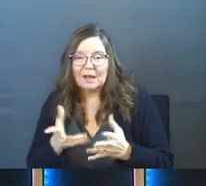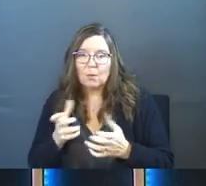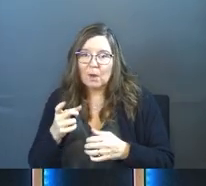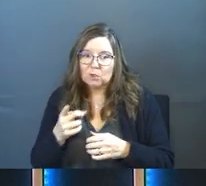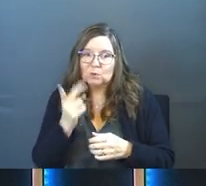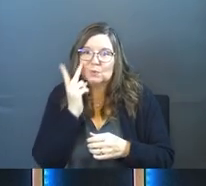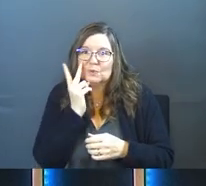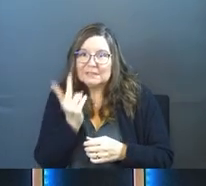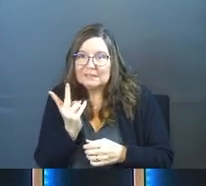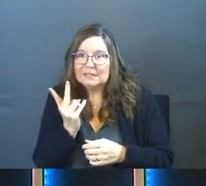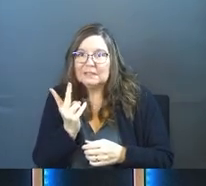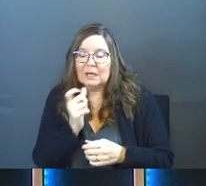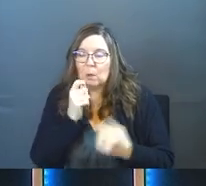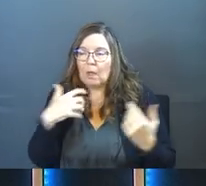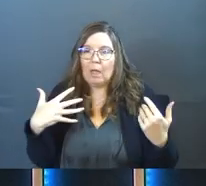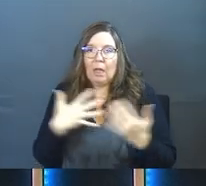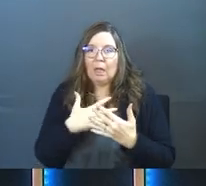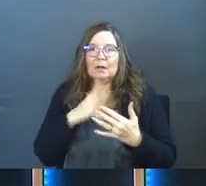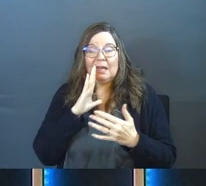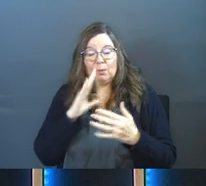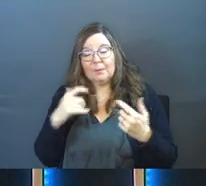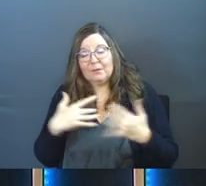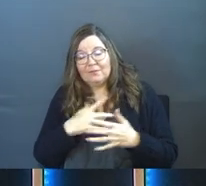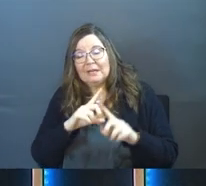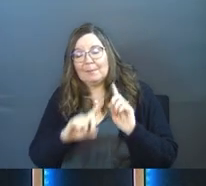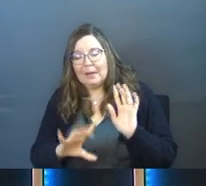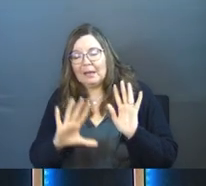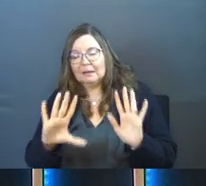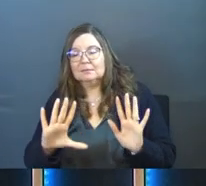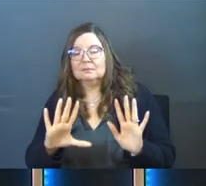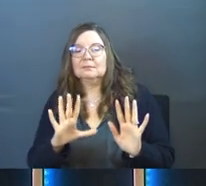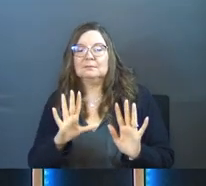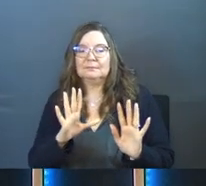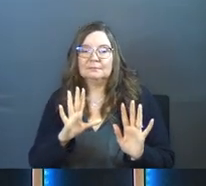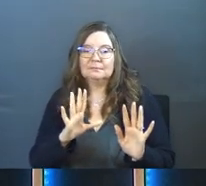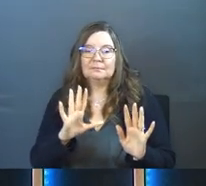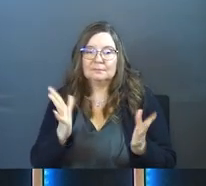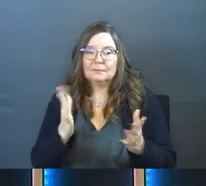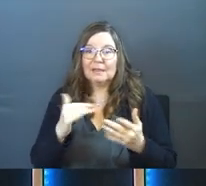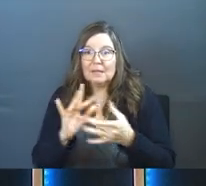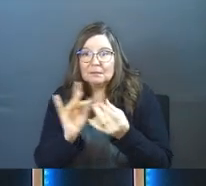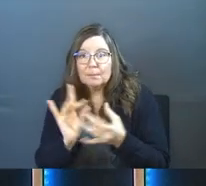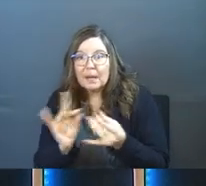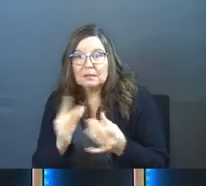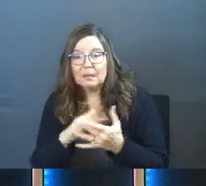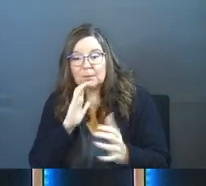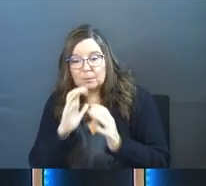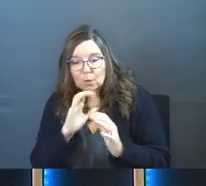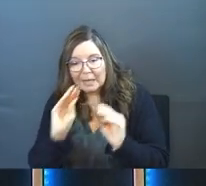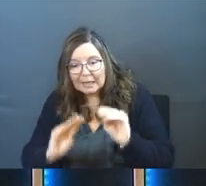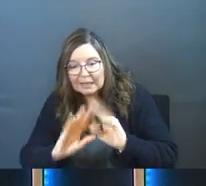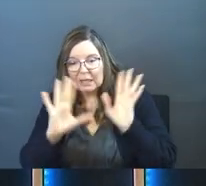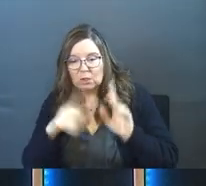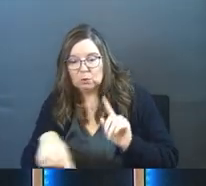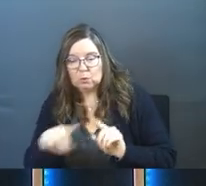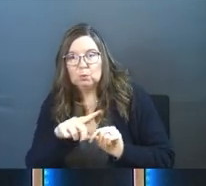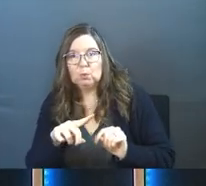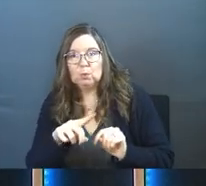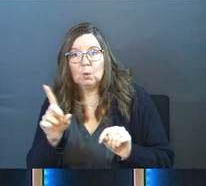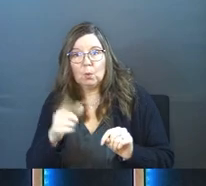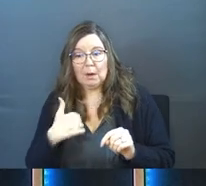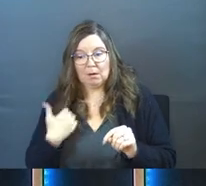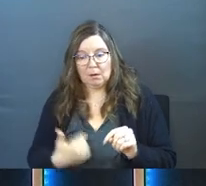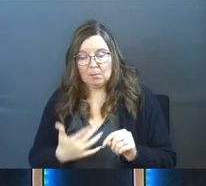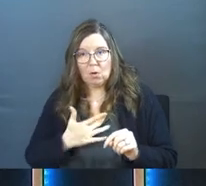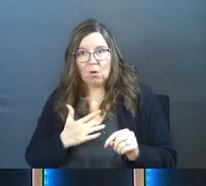kind of want you to see. I don't want you to freak out. I mean, it's going to be freaky, but here's the message. I'm going to communicate clearly to you where